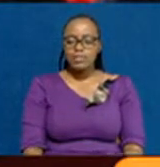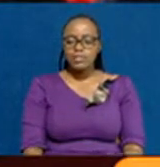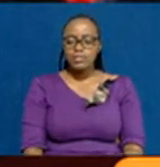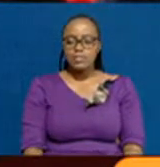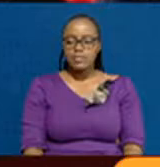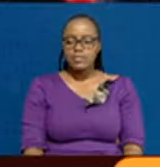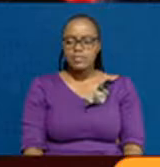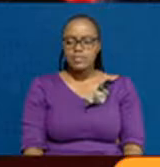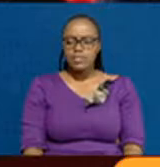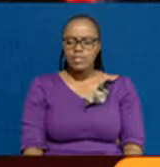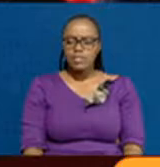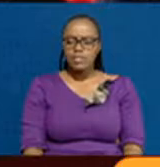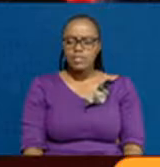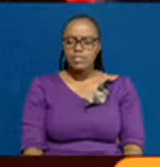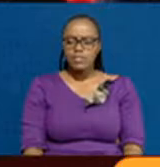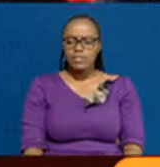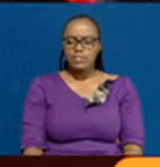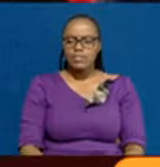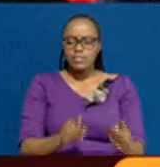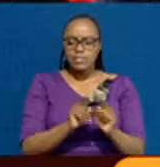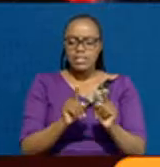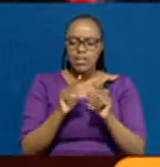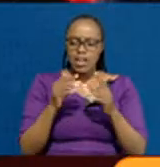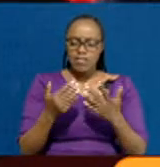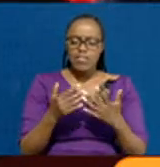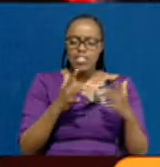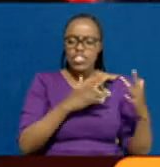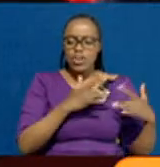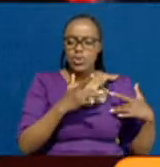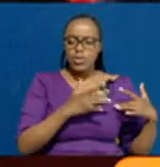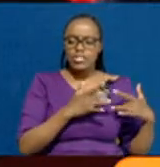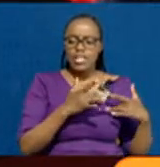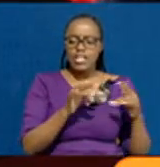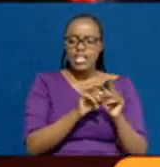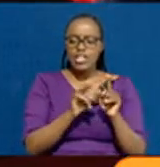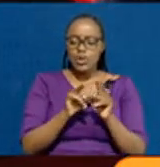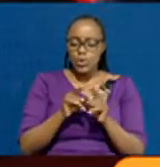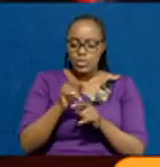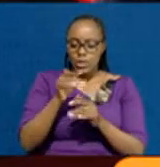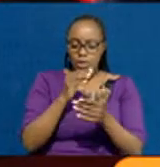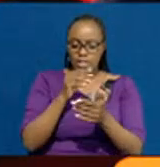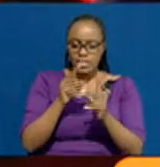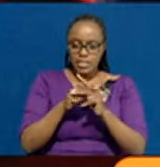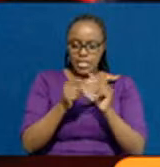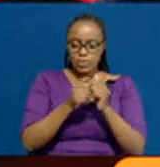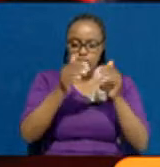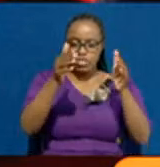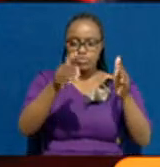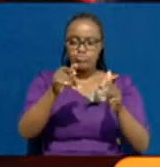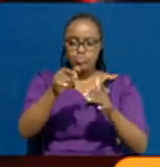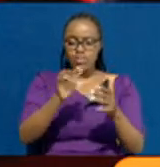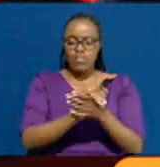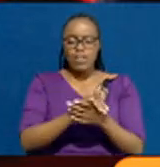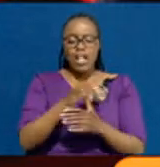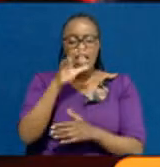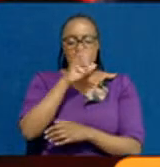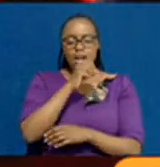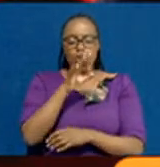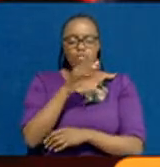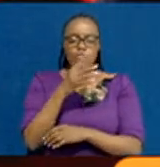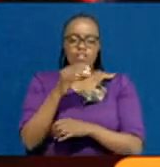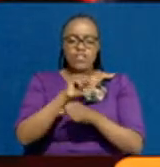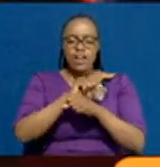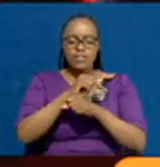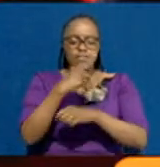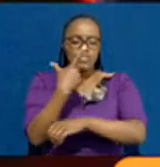All right, those are the views from the people in terms of concerns. And Dr. Mulu, I'll start with you. One of them talked about the lack of vaccines. They're saying they tried